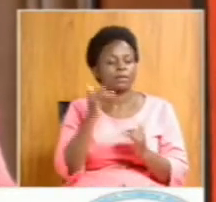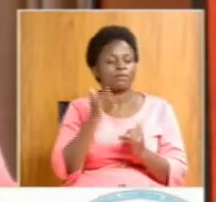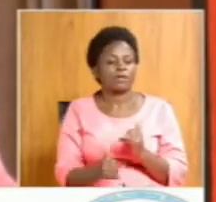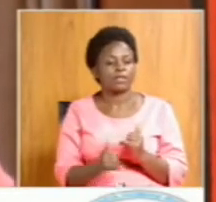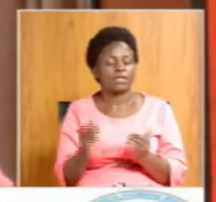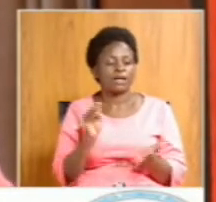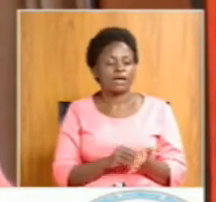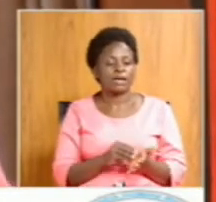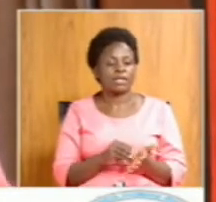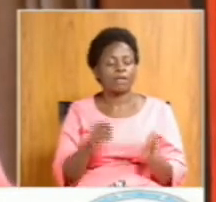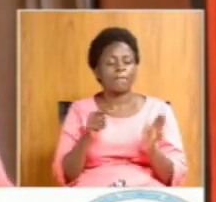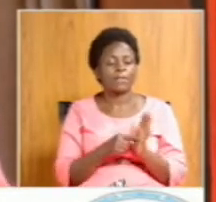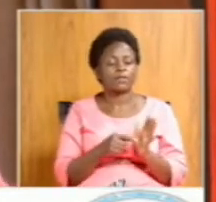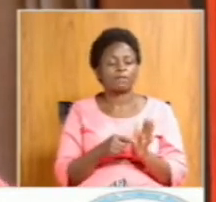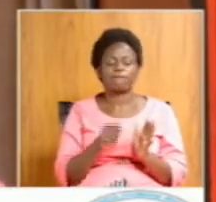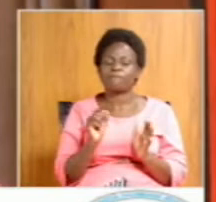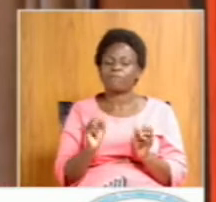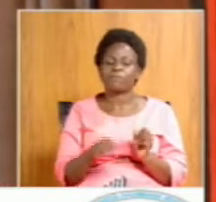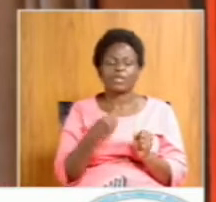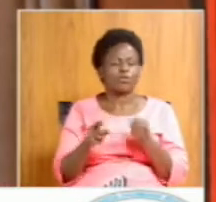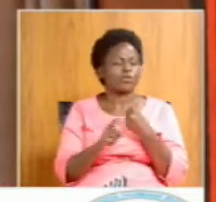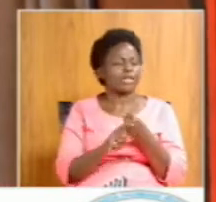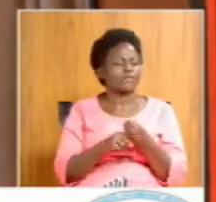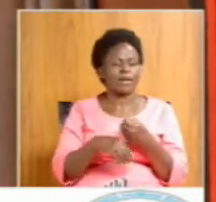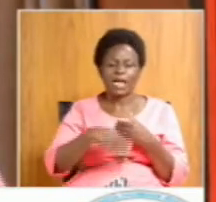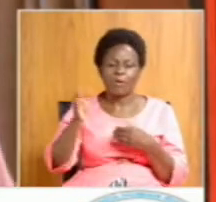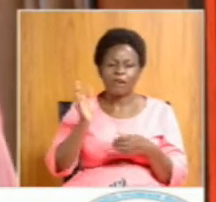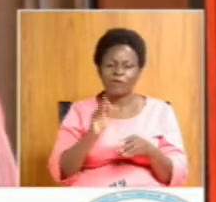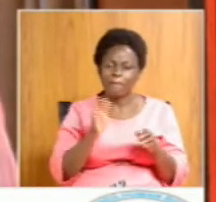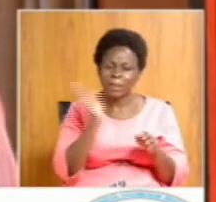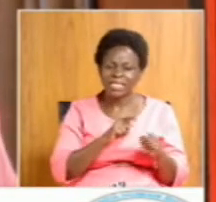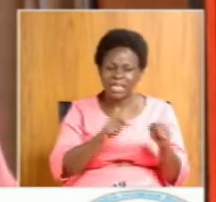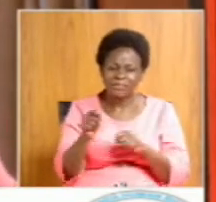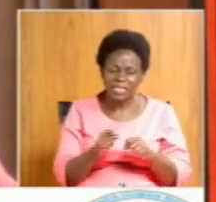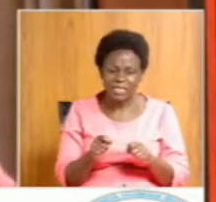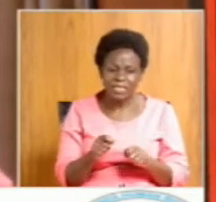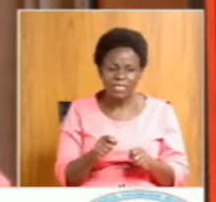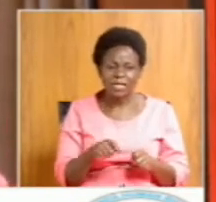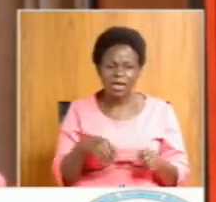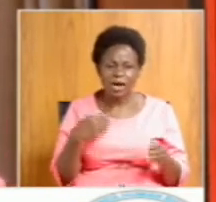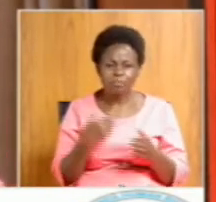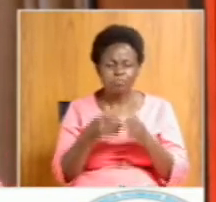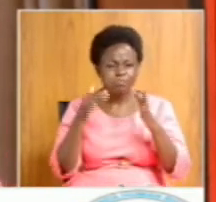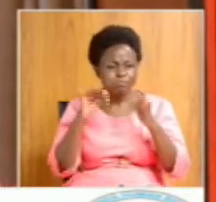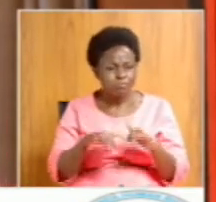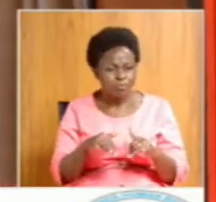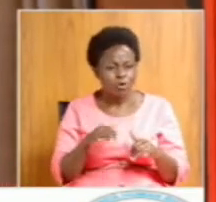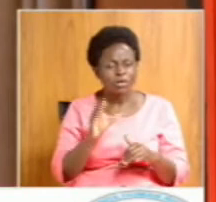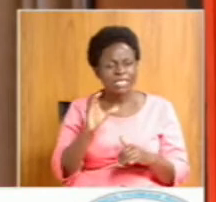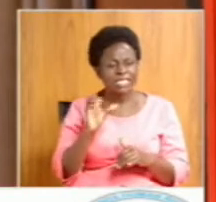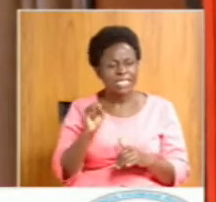again to the point of we cannot advocate our way out of bad governance to say that there has always been a crackdown on